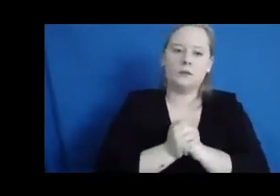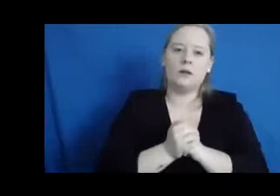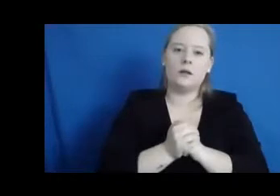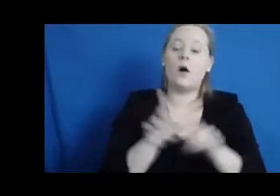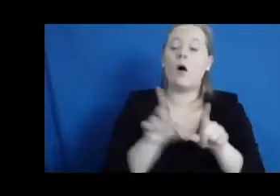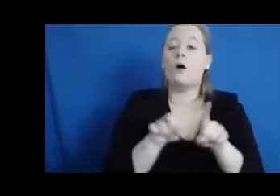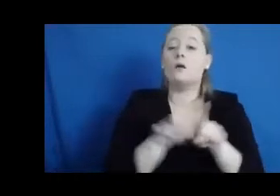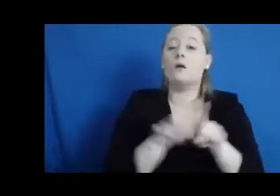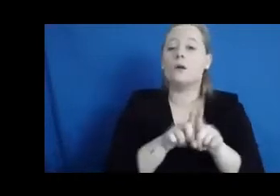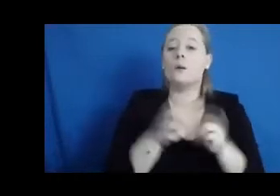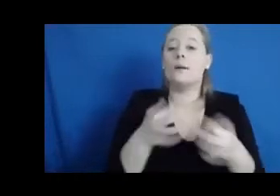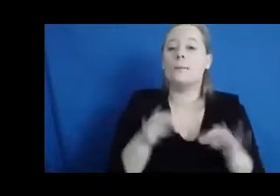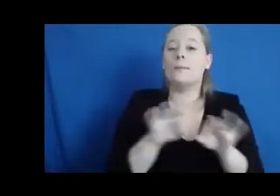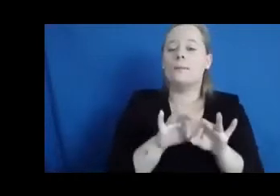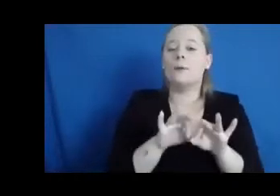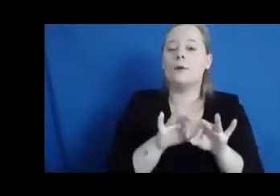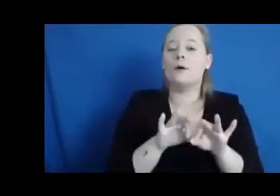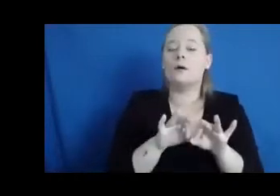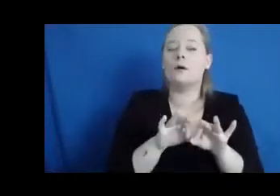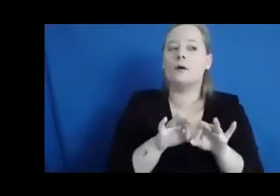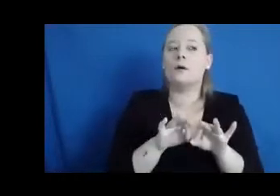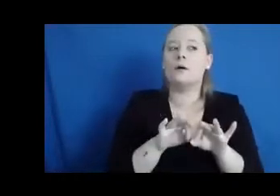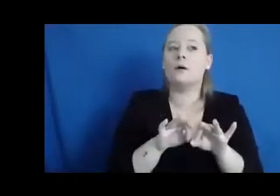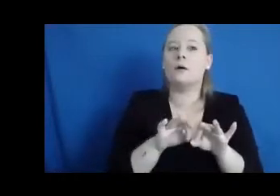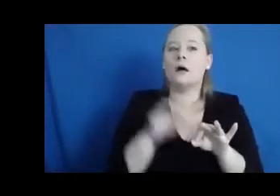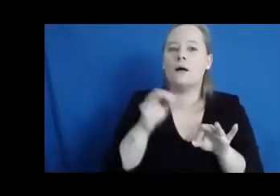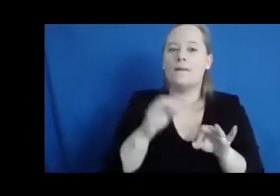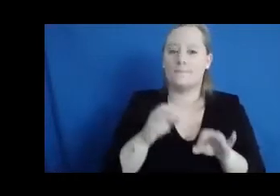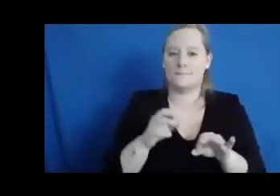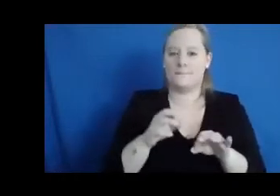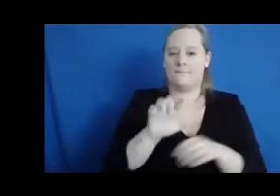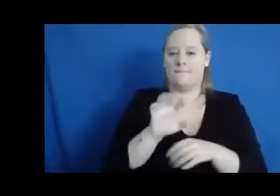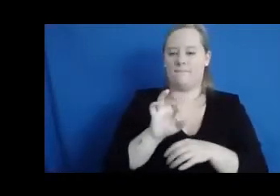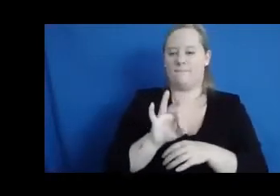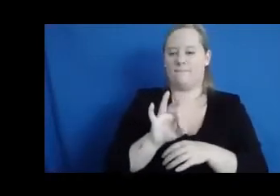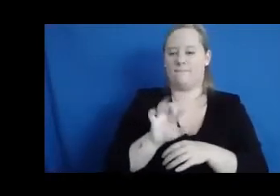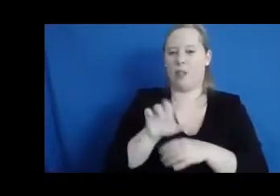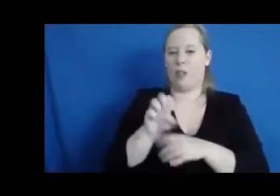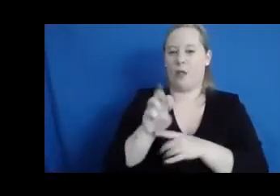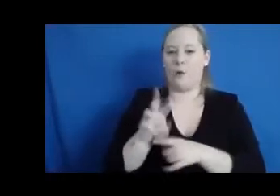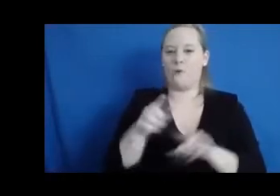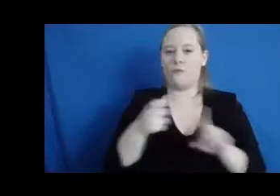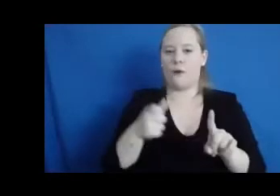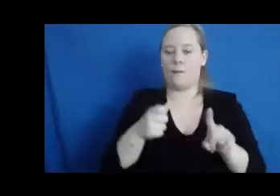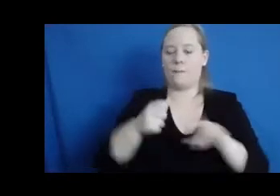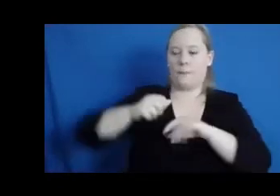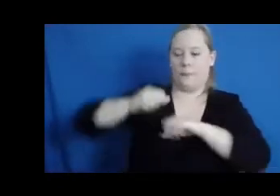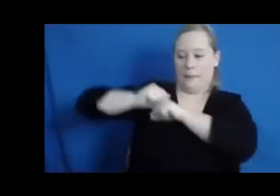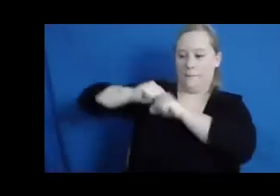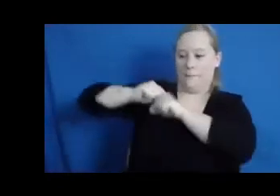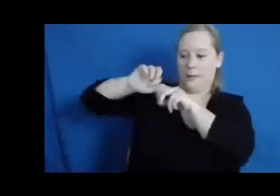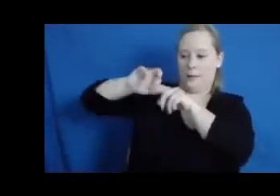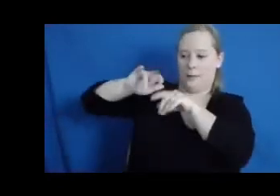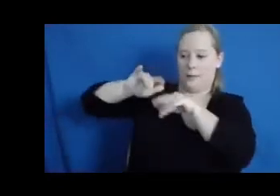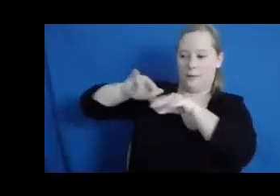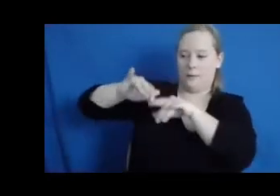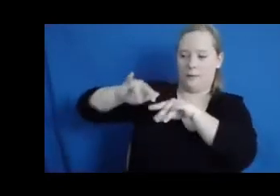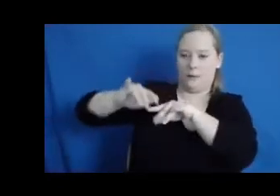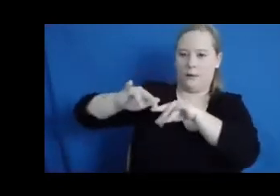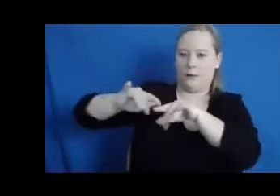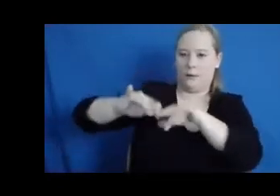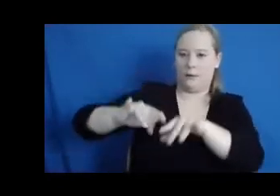there is, flow from the bedrock surrounding the valley into the